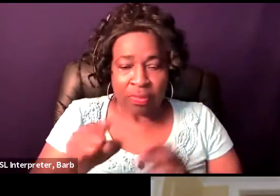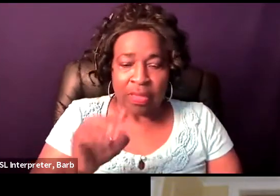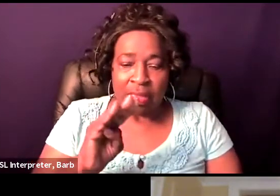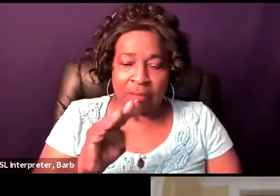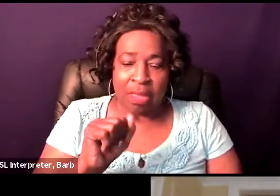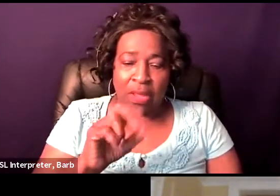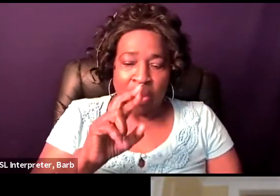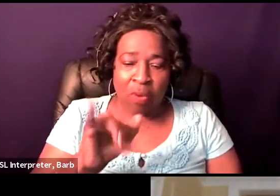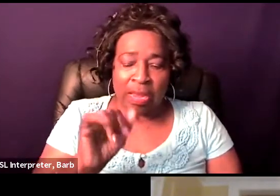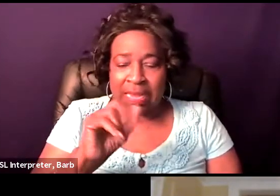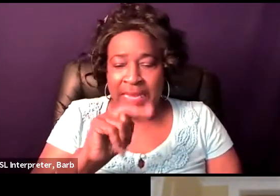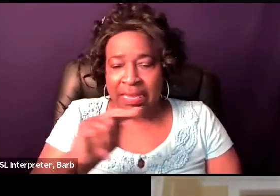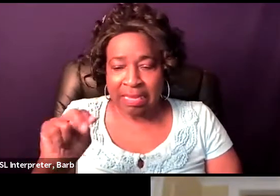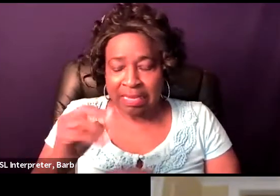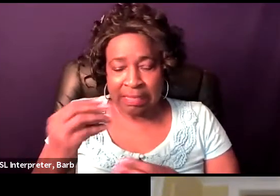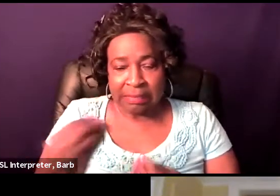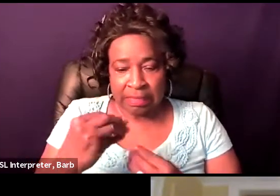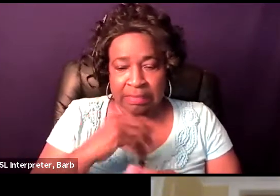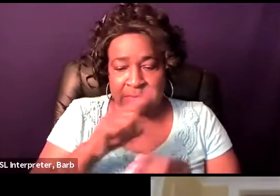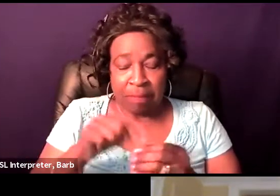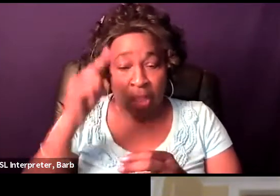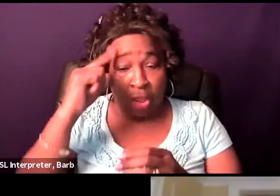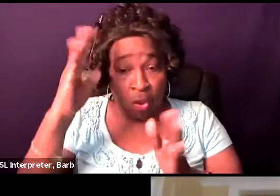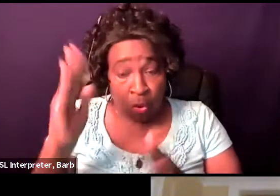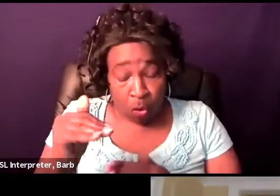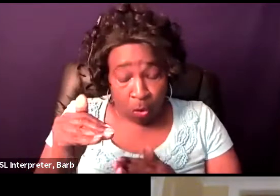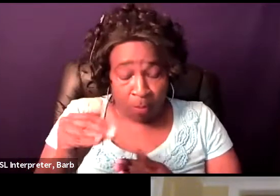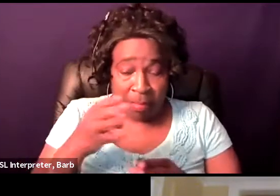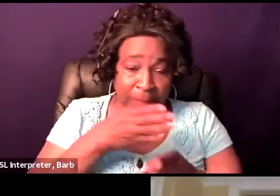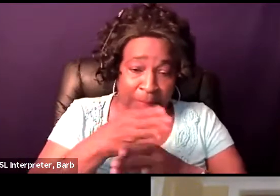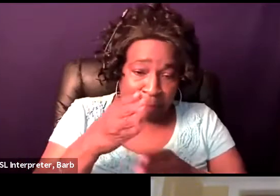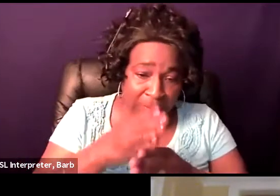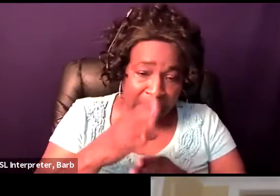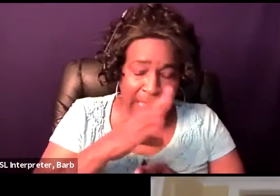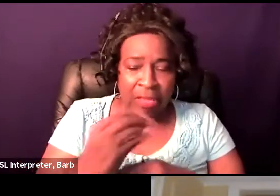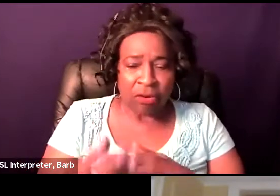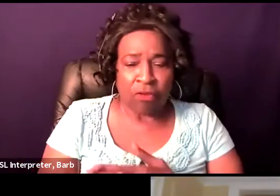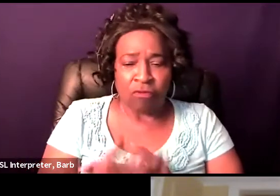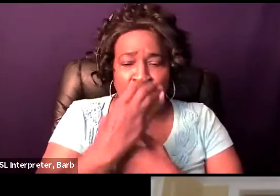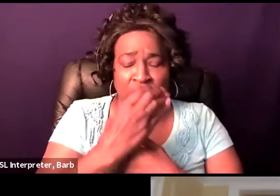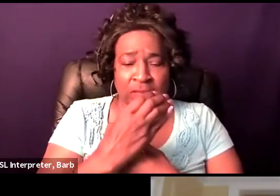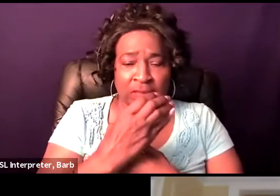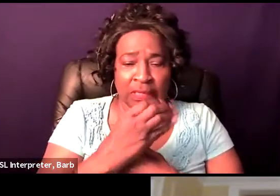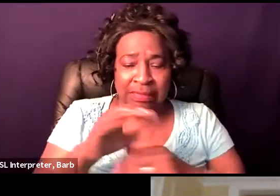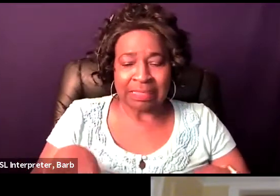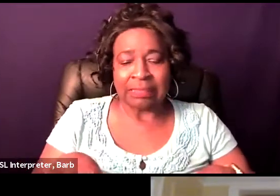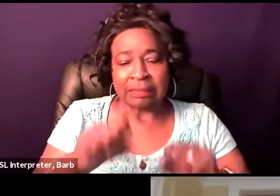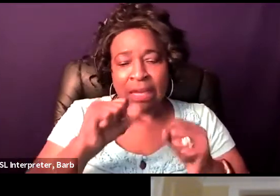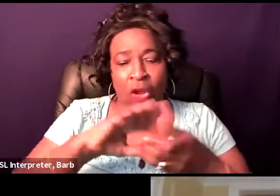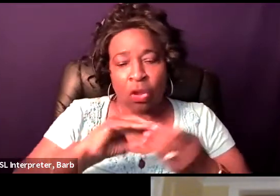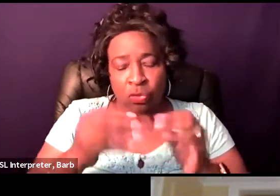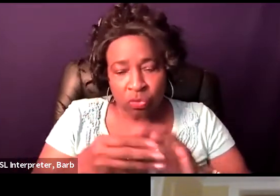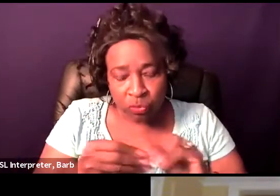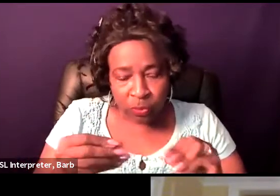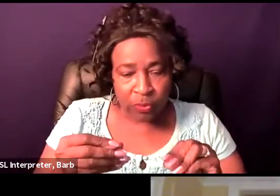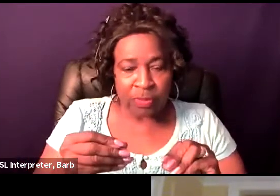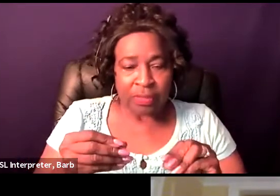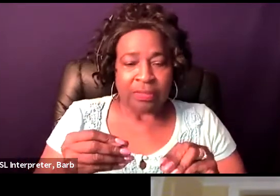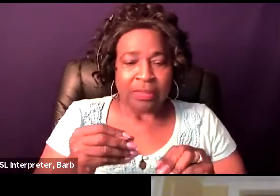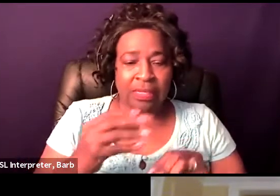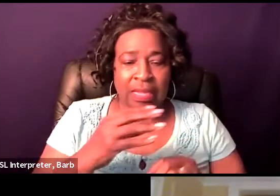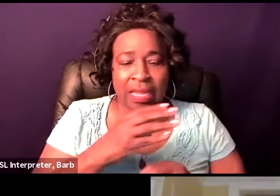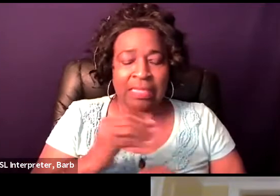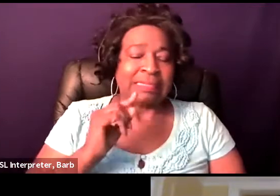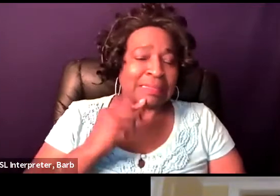is teaching us about hope as a discipline. And it also forces us to take stories, narrative, seriously,